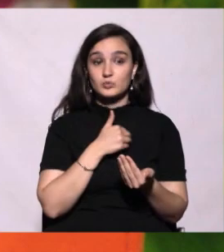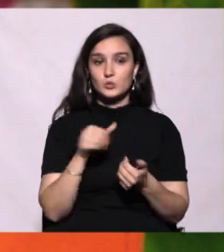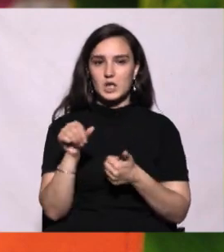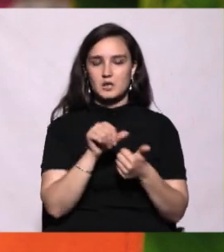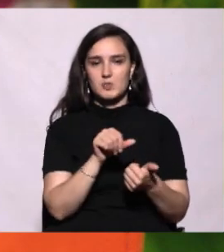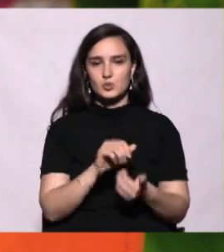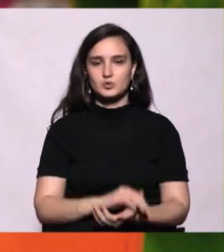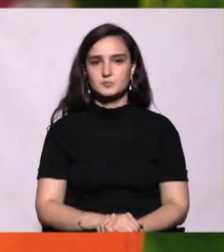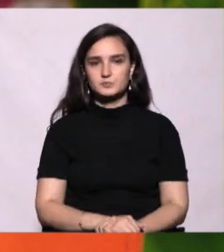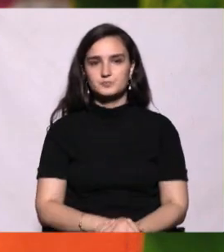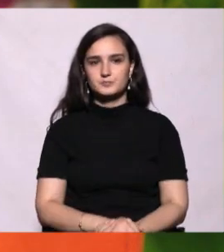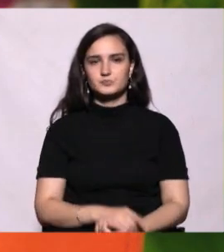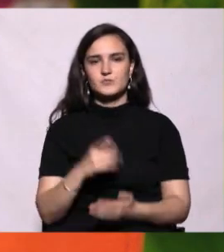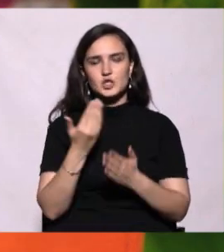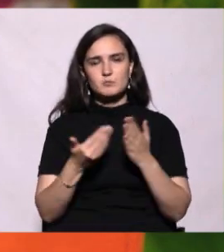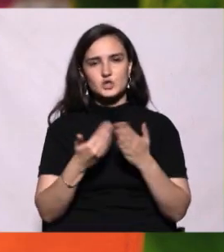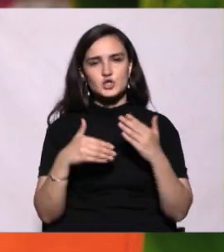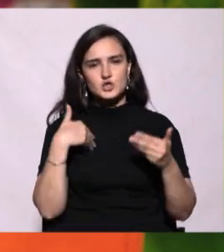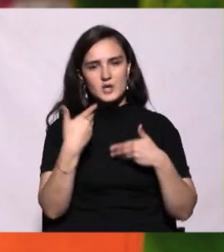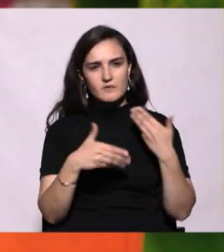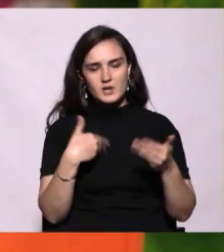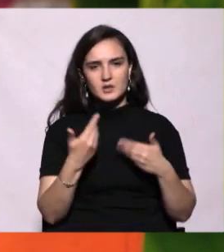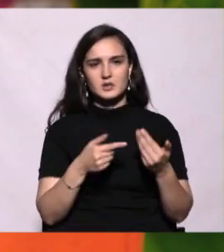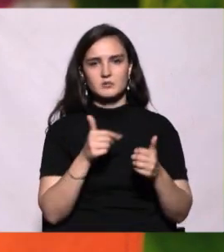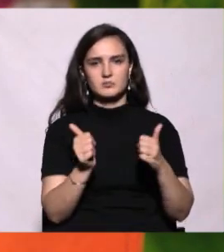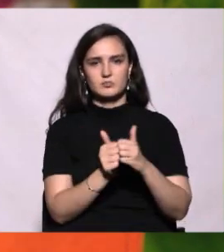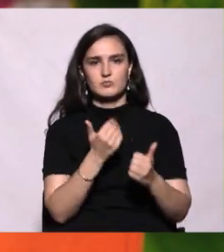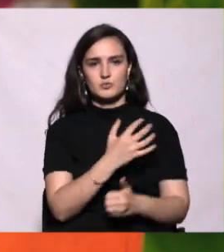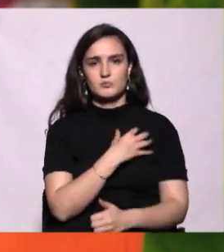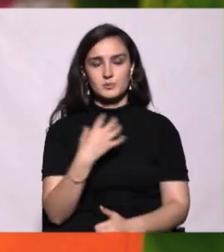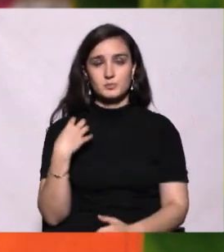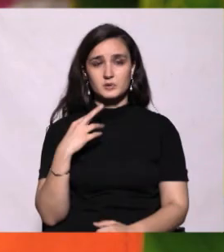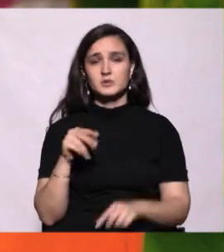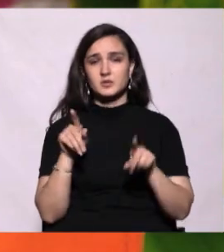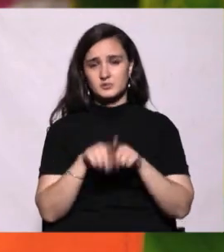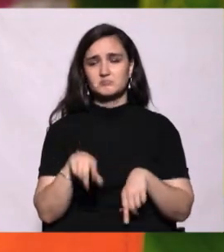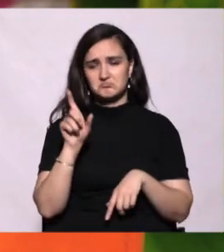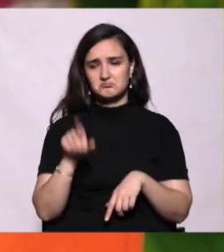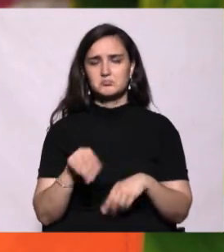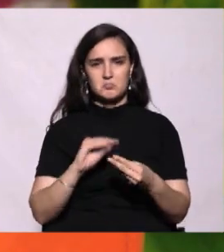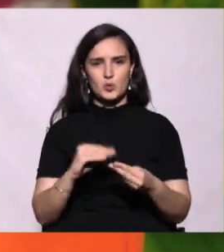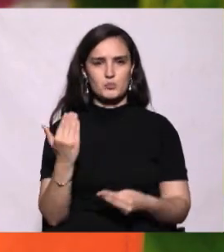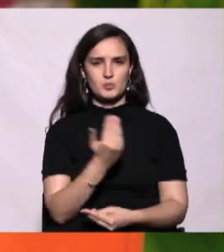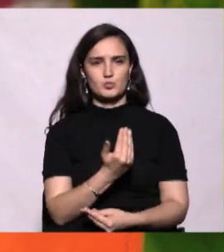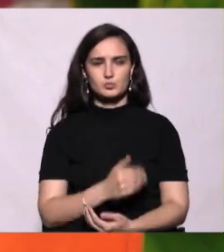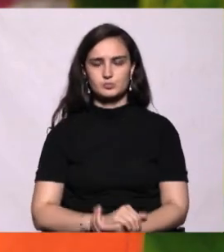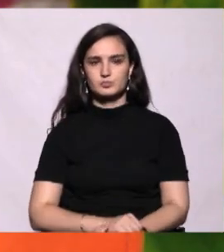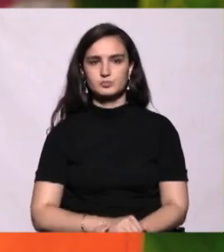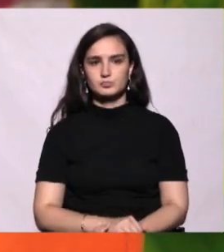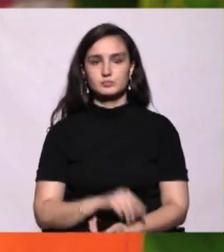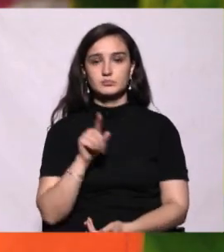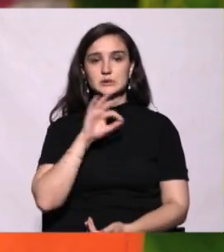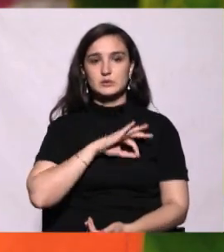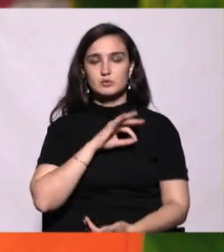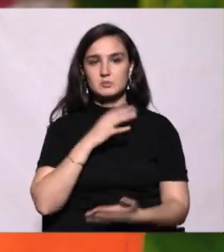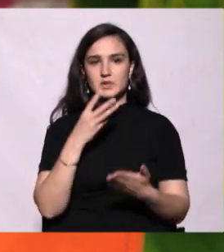him. So he's an advisor and a consultant for Arthur, and he also is kind of a friend for him. He